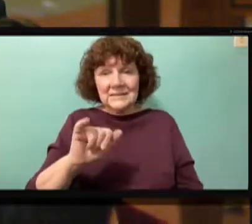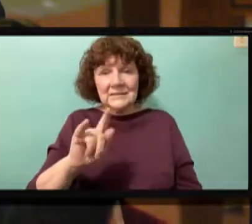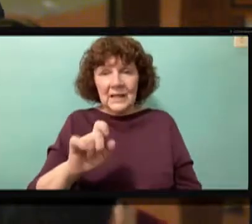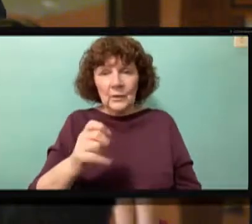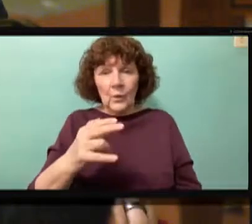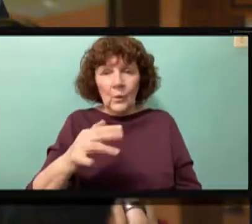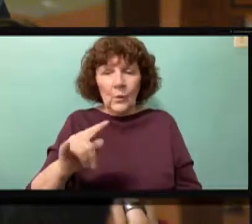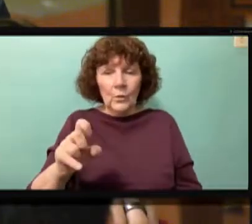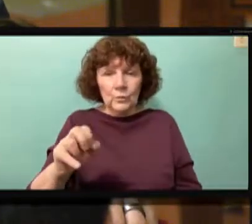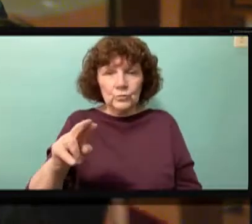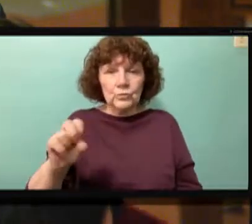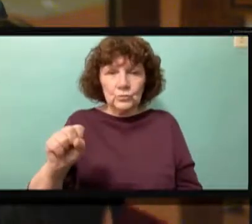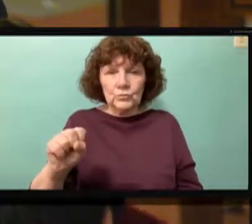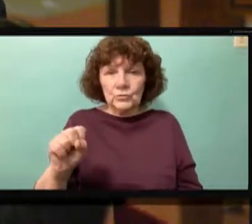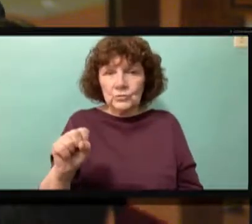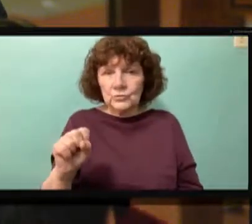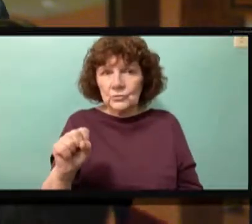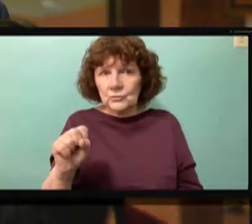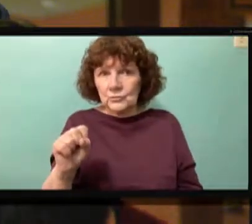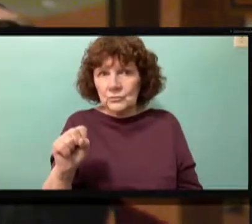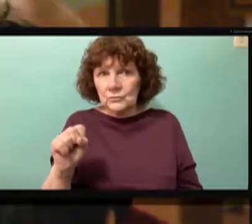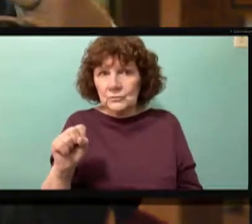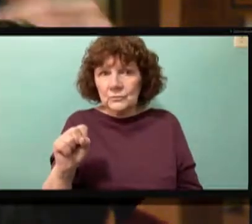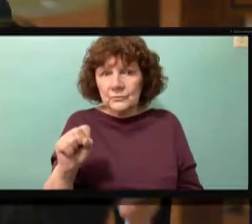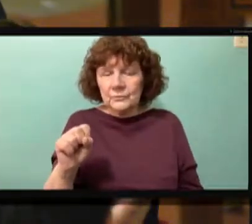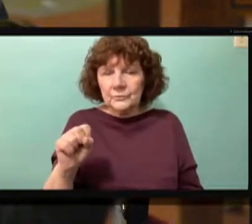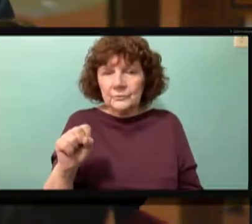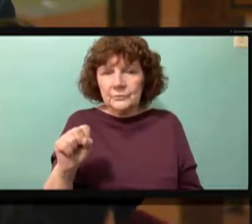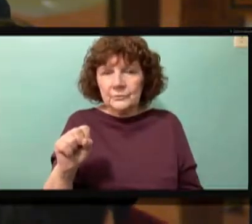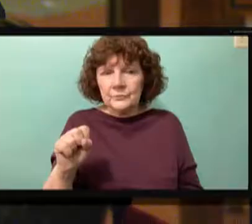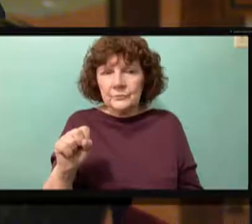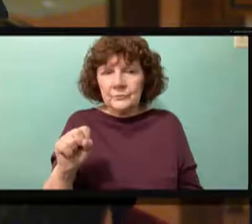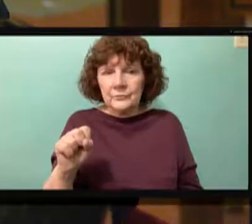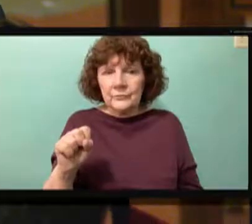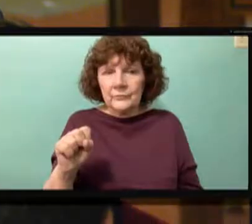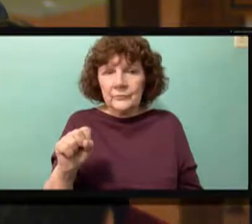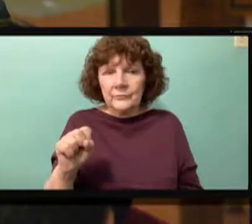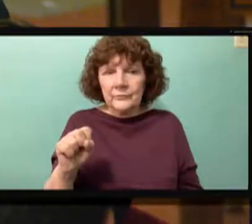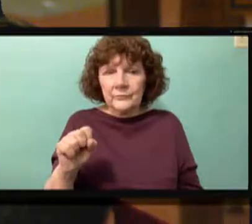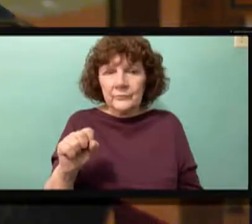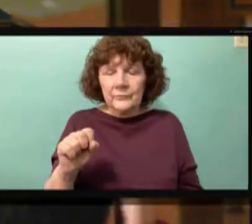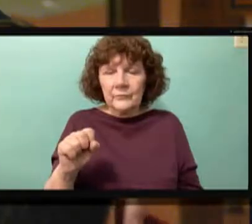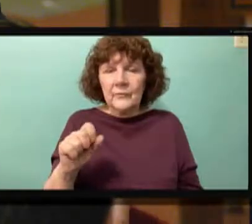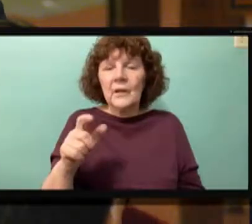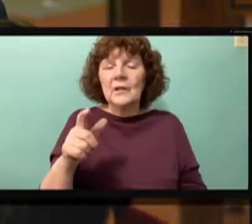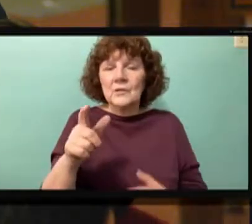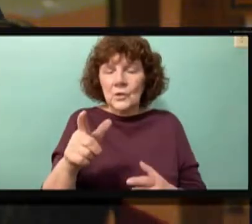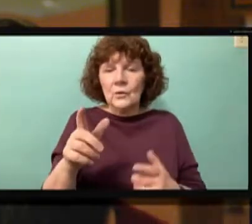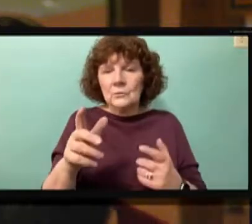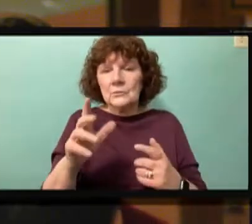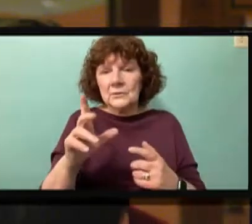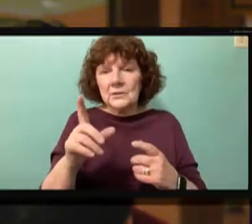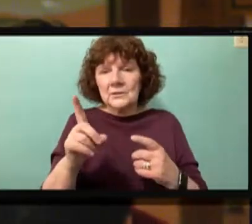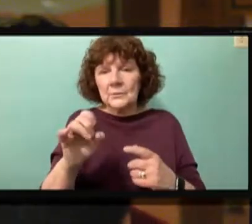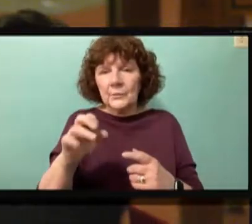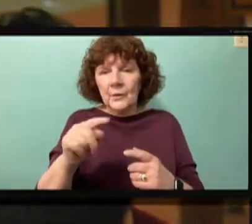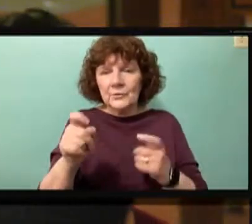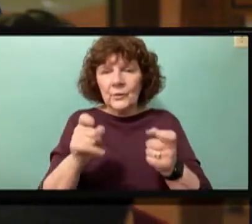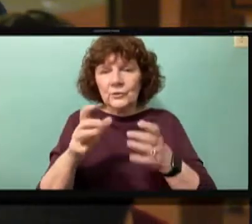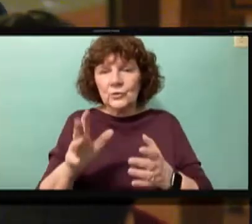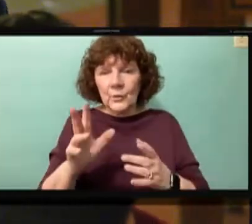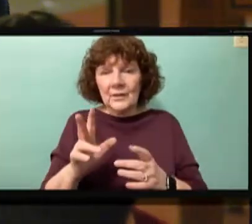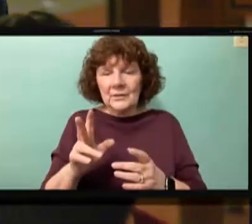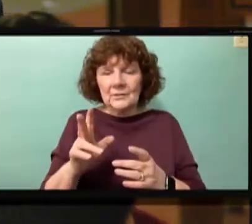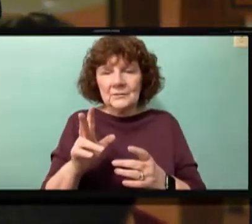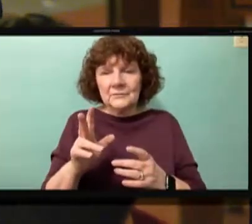have a representative or representatives, but then ultimately we defer to the department directors to assign from their teams who sits